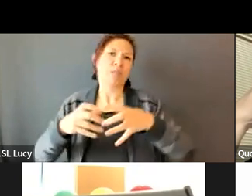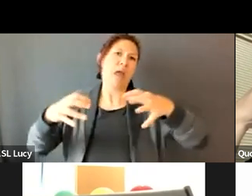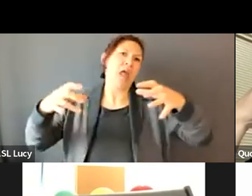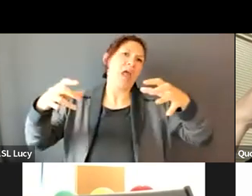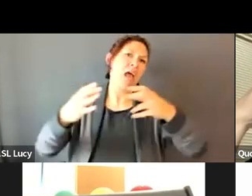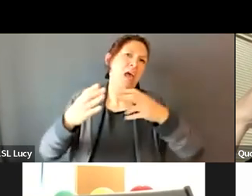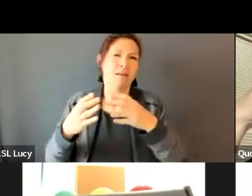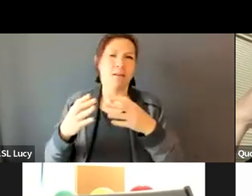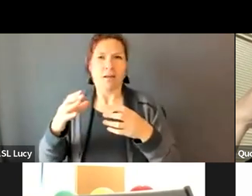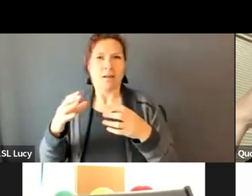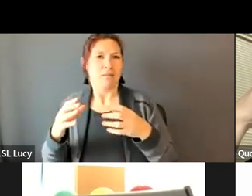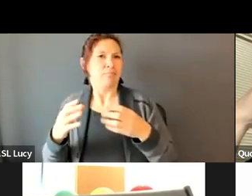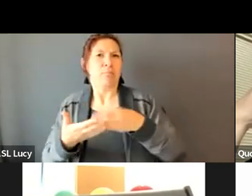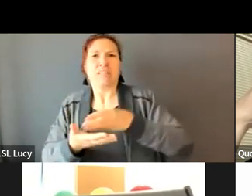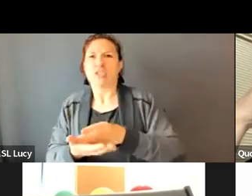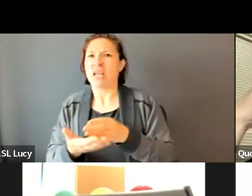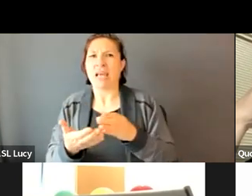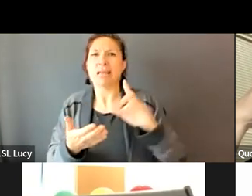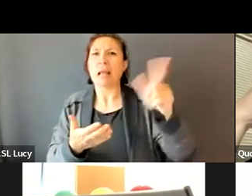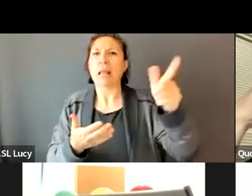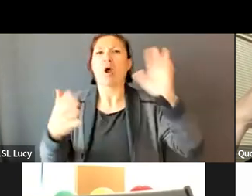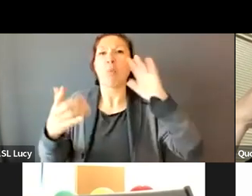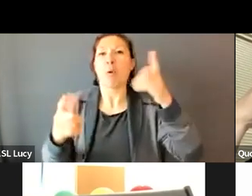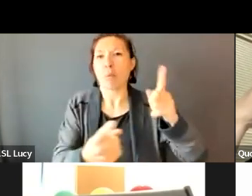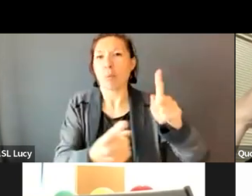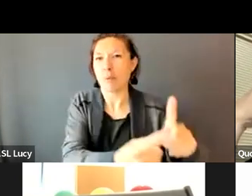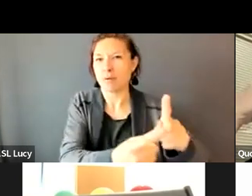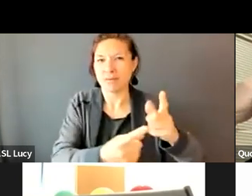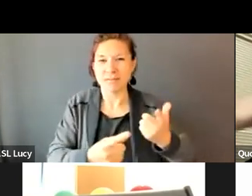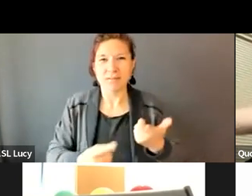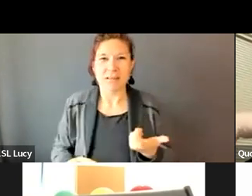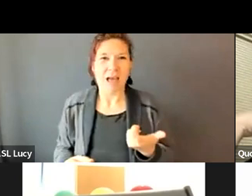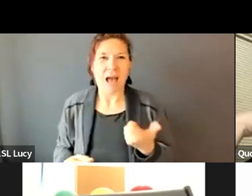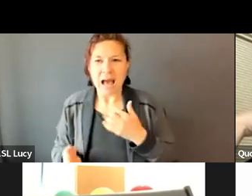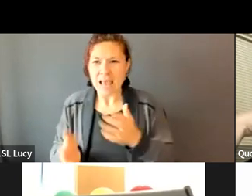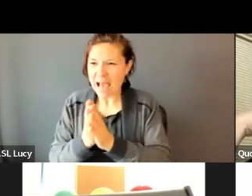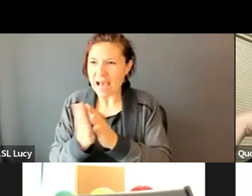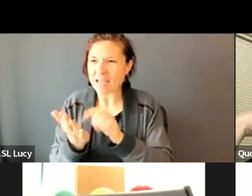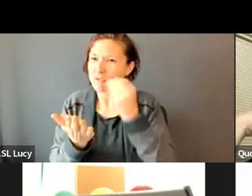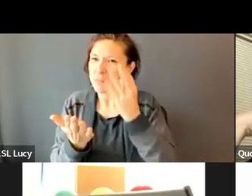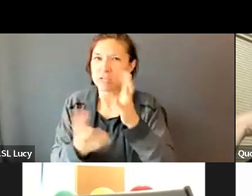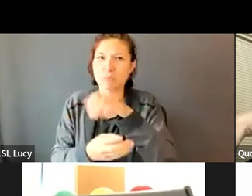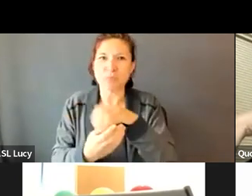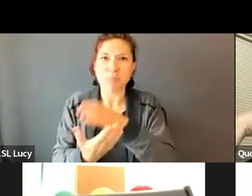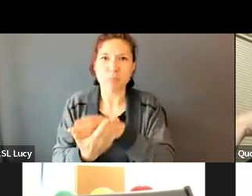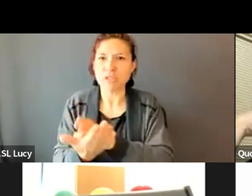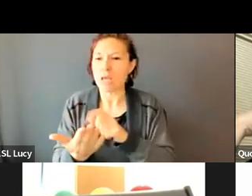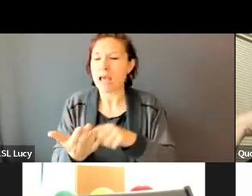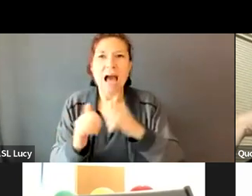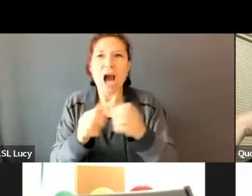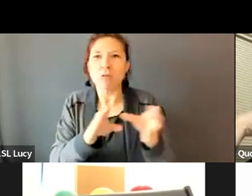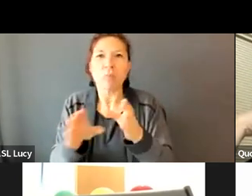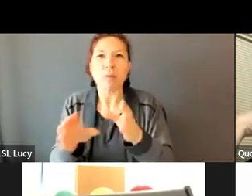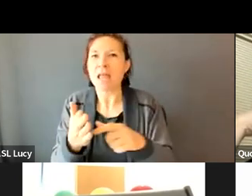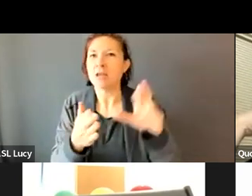I think I've asked for some of this information to be part of the budget and it just it